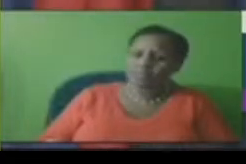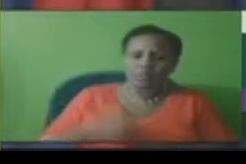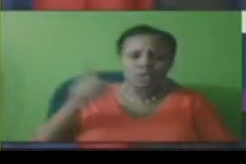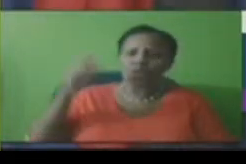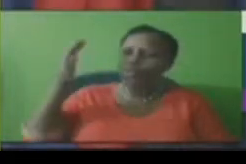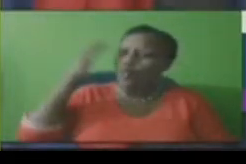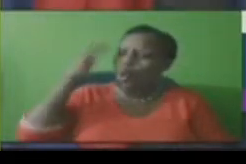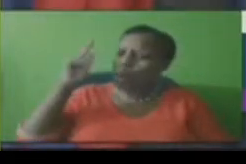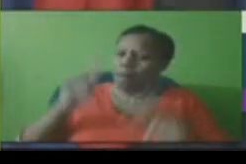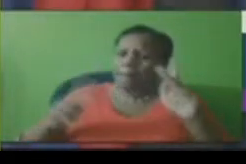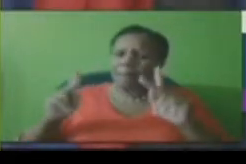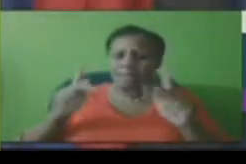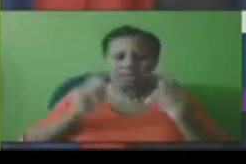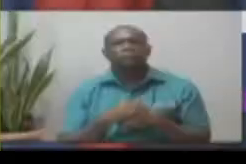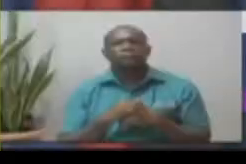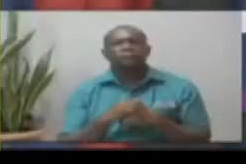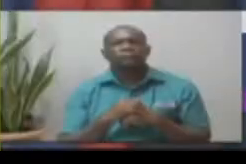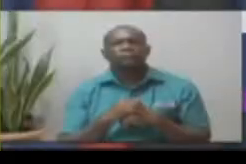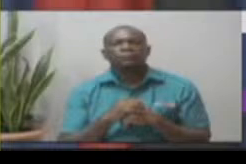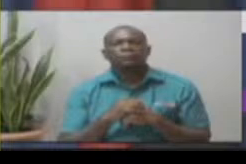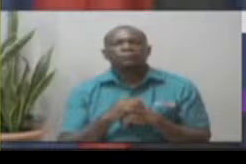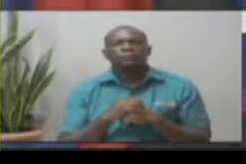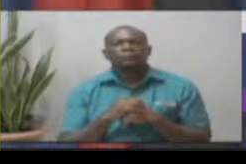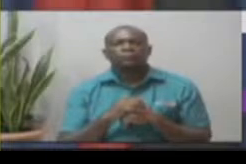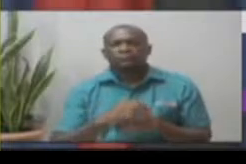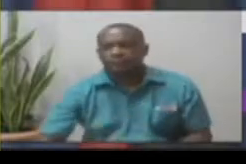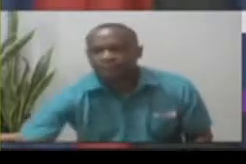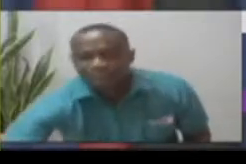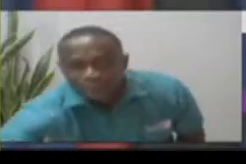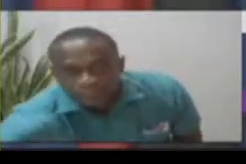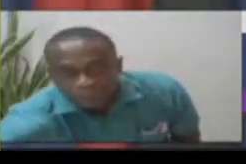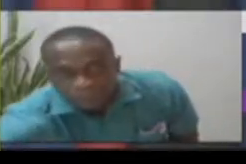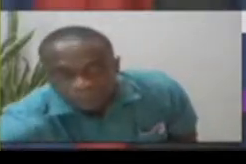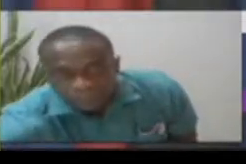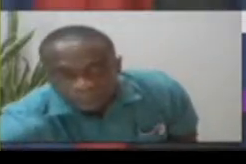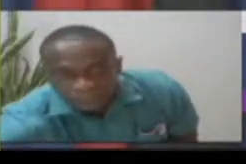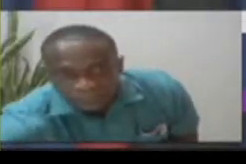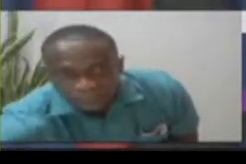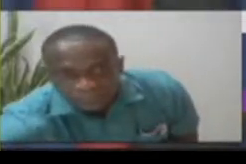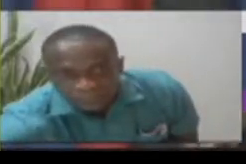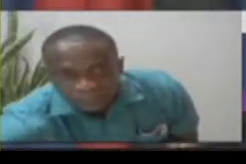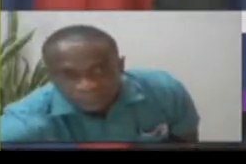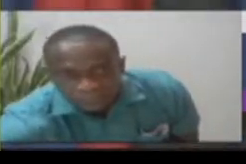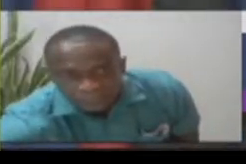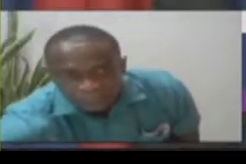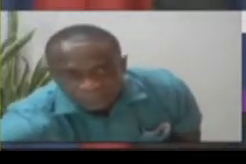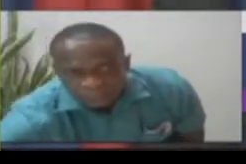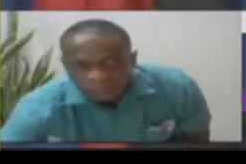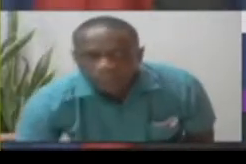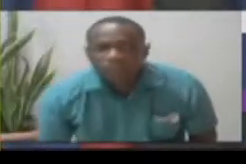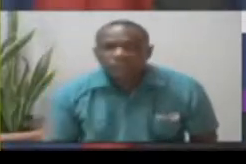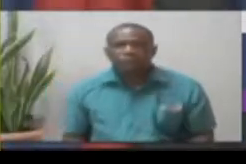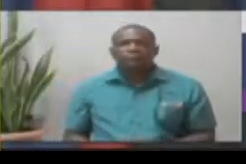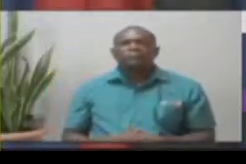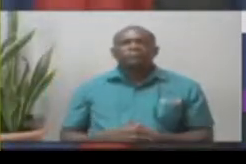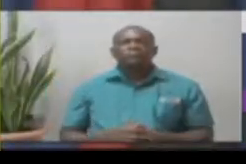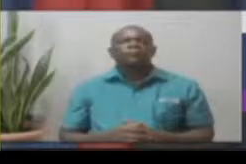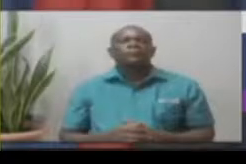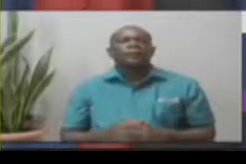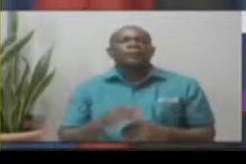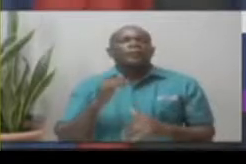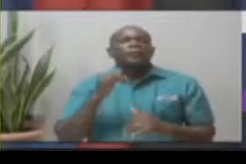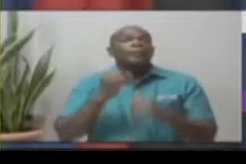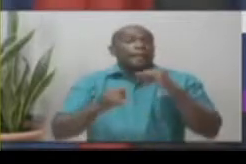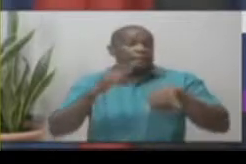not. The last time I checked with the Minister of Foreign Affairs, Foreign and CARICOM Affairs last few days ago, we have had